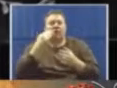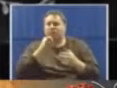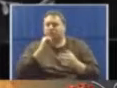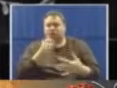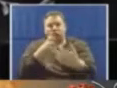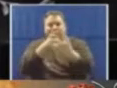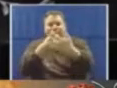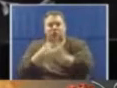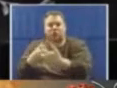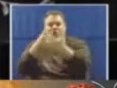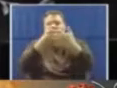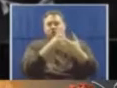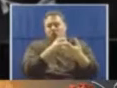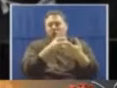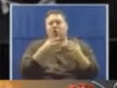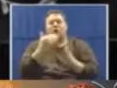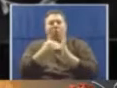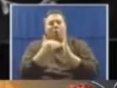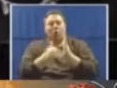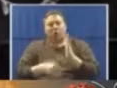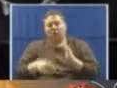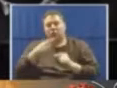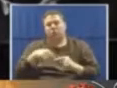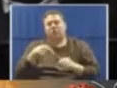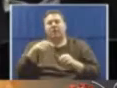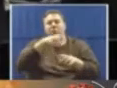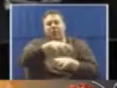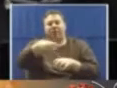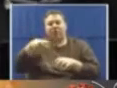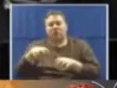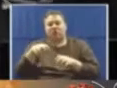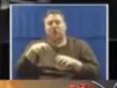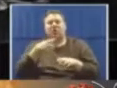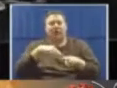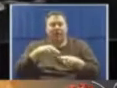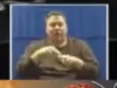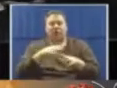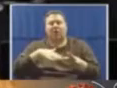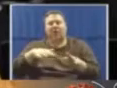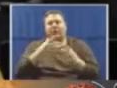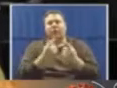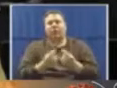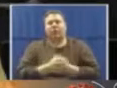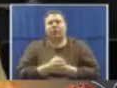we drive at local, provincial, and national level. I come from recruitment.